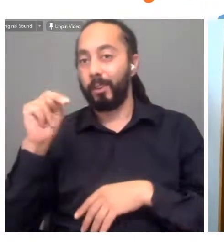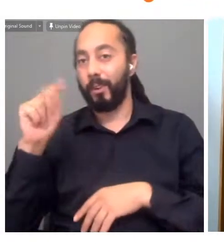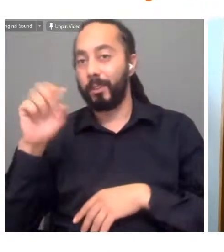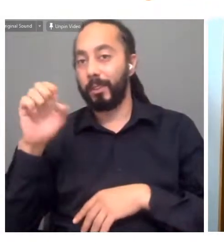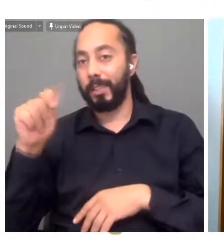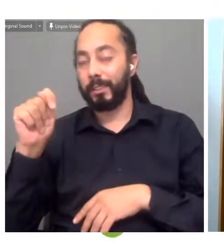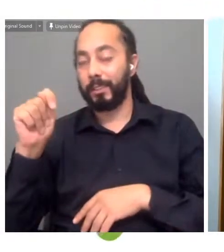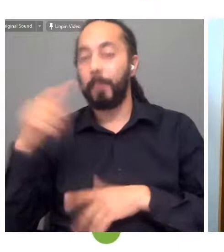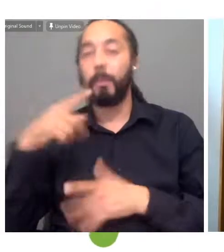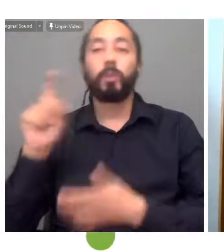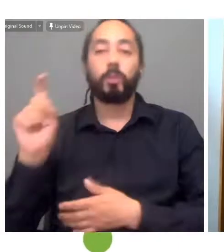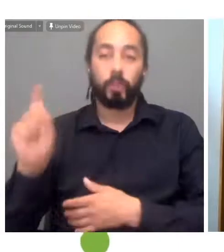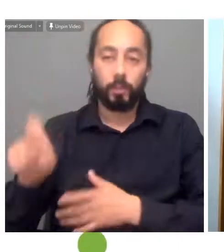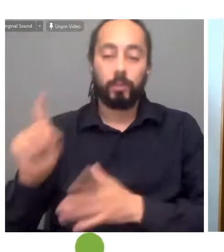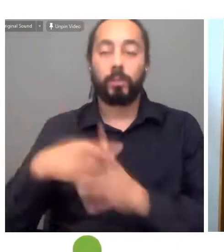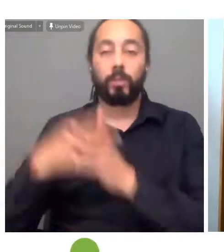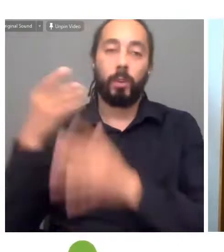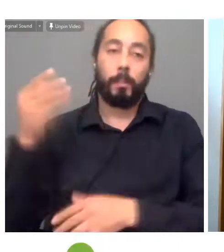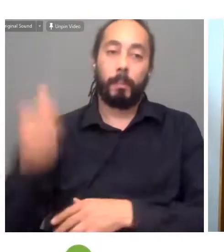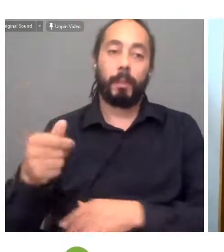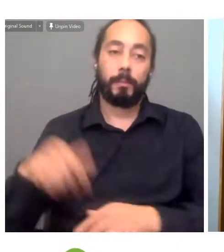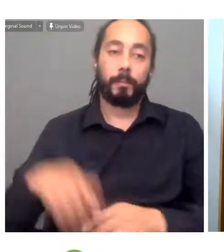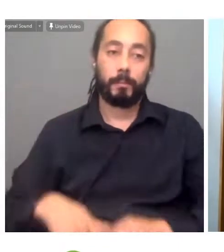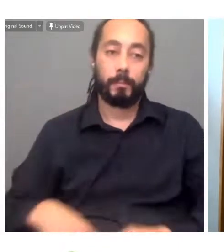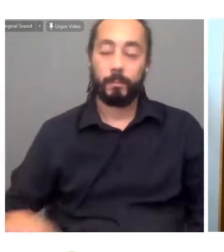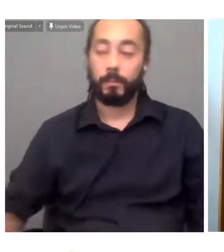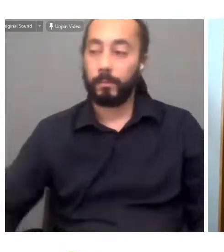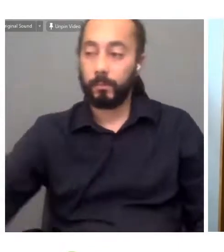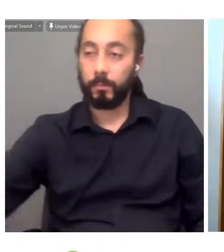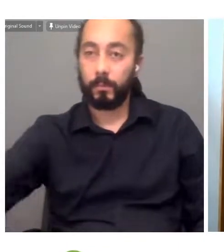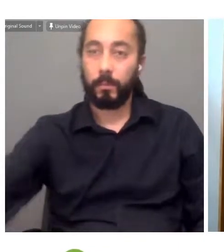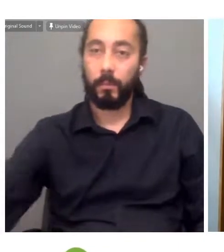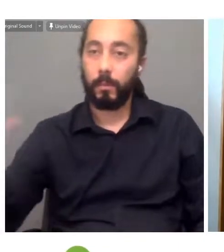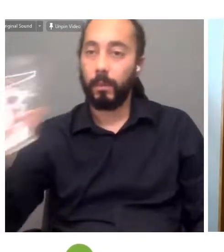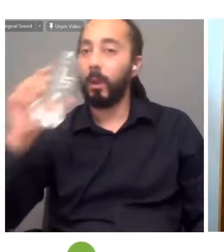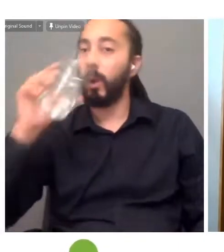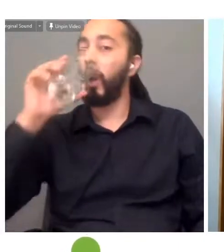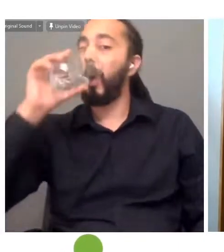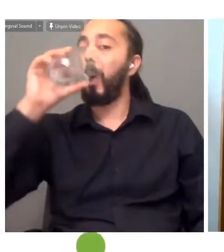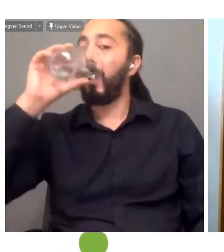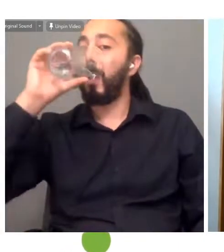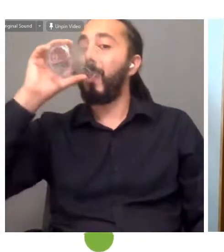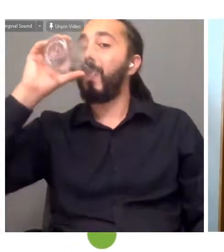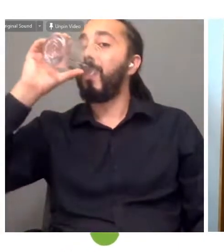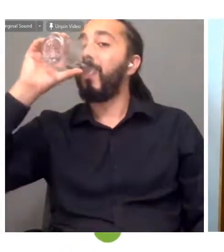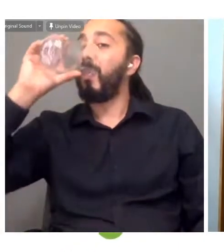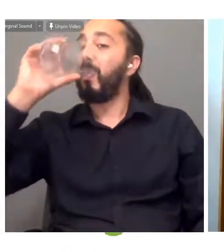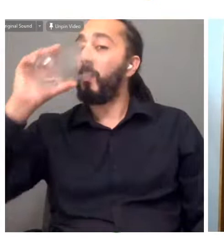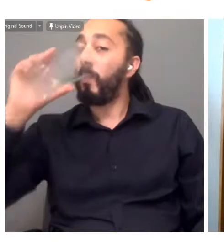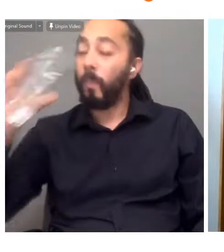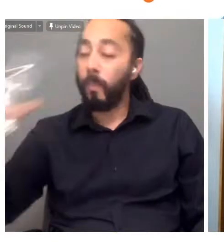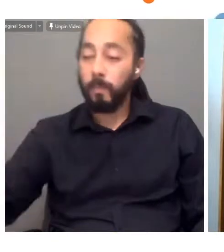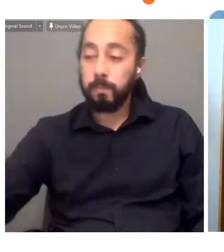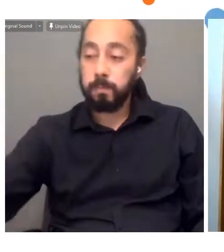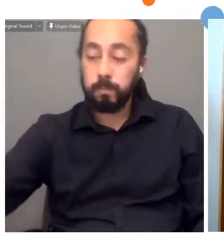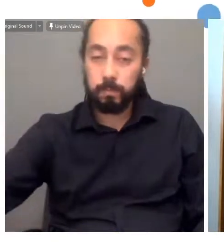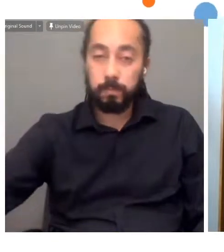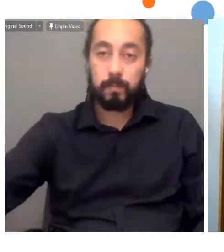And there's a high level of support around through our government for